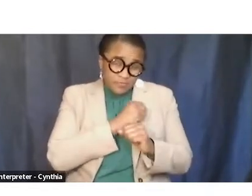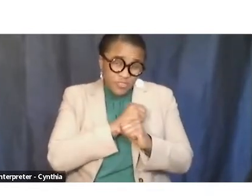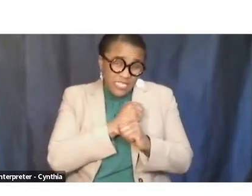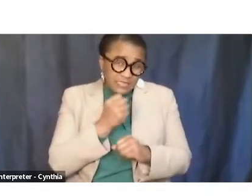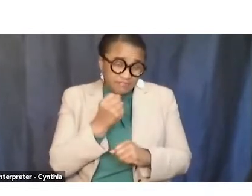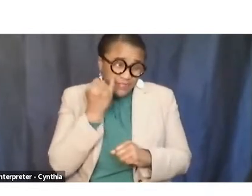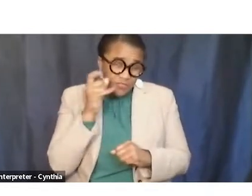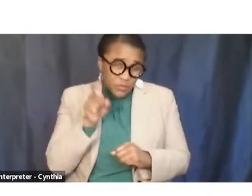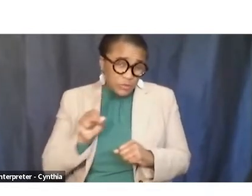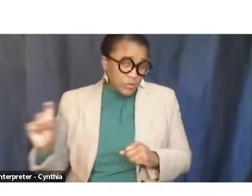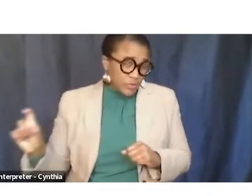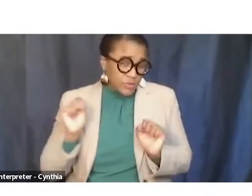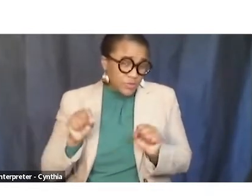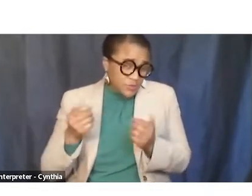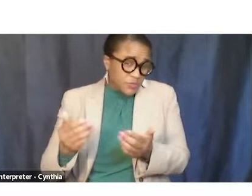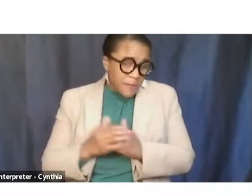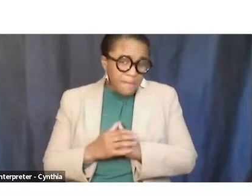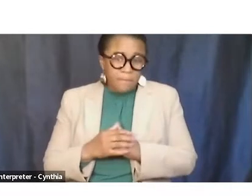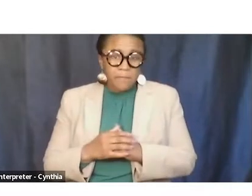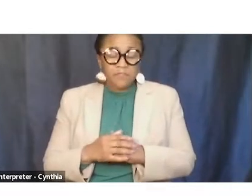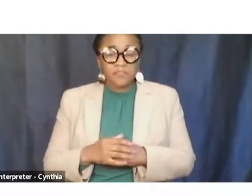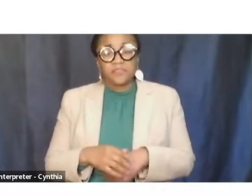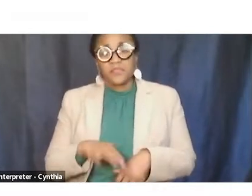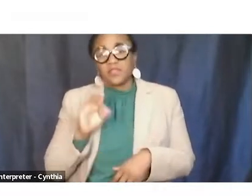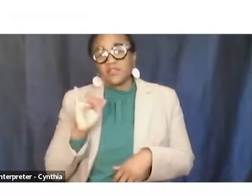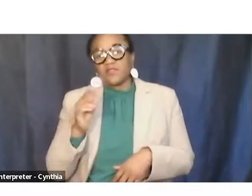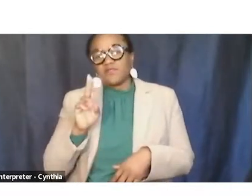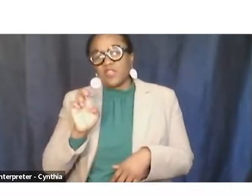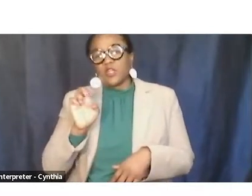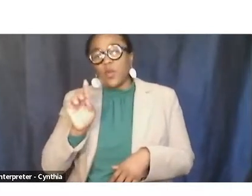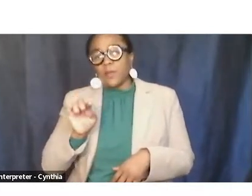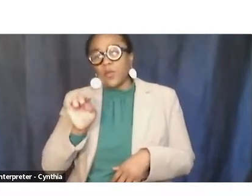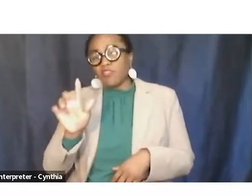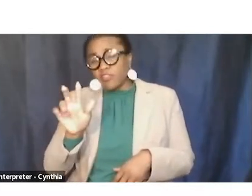need. In figure 1.3, she shares